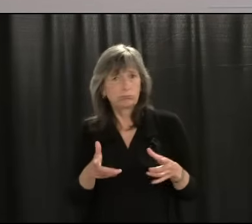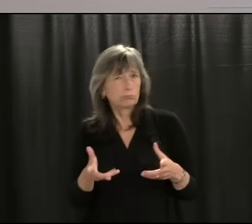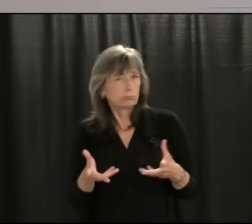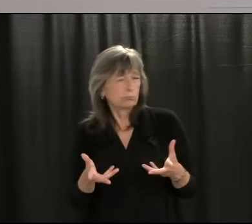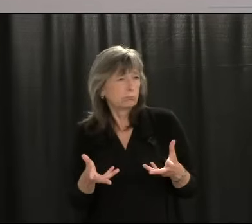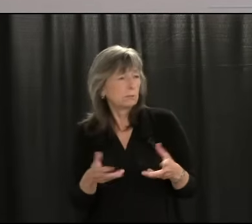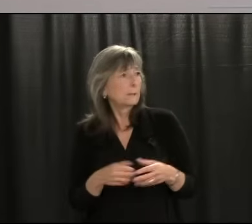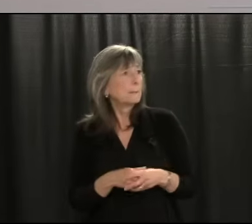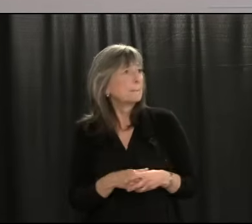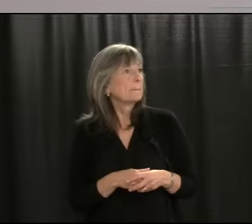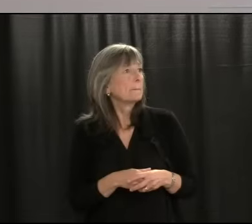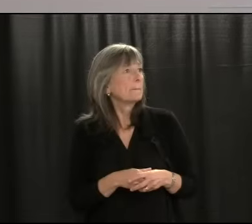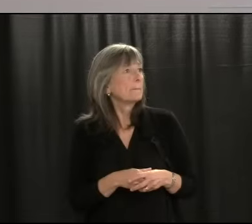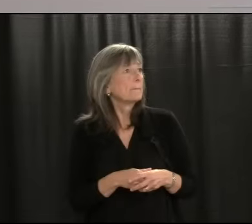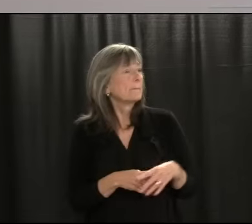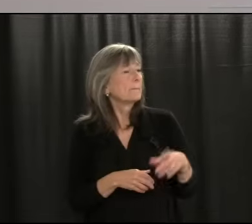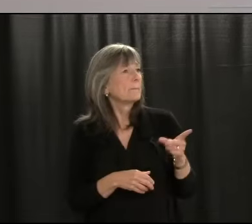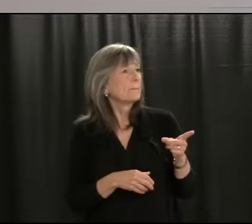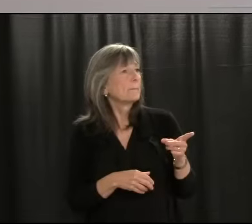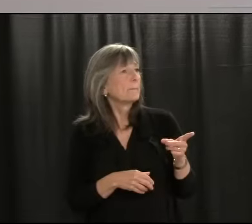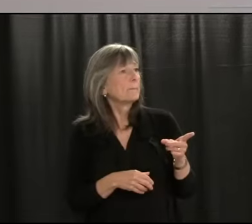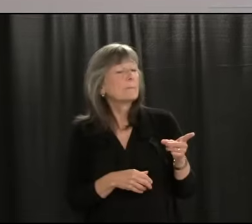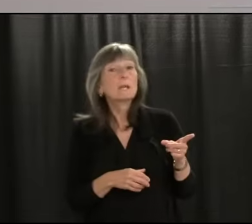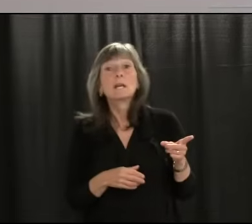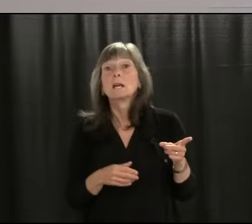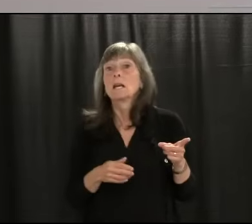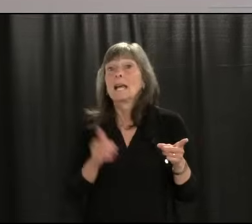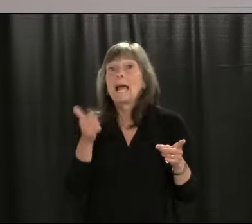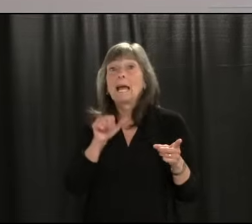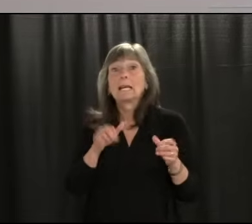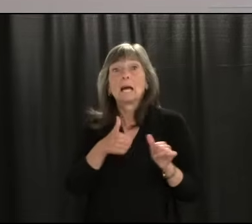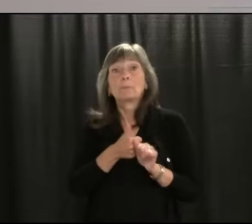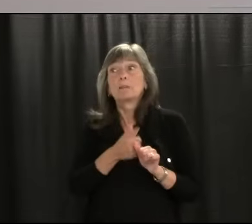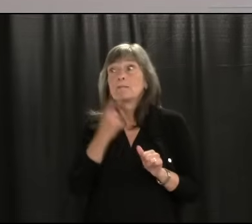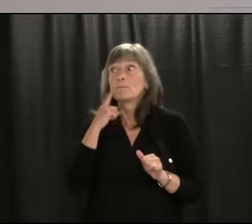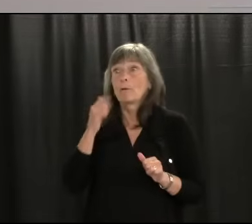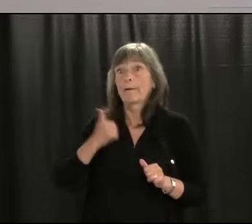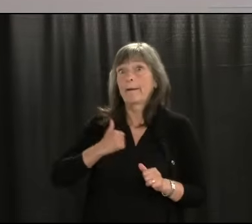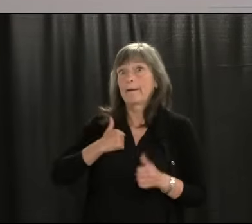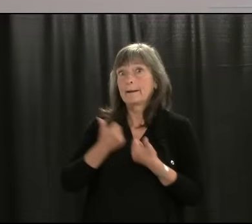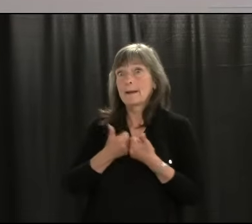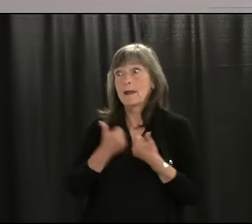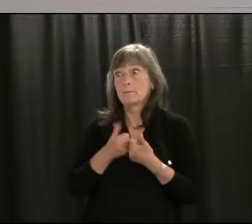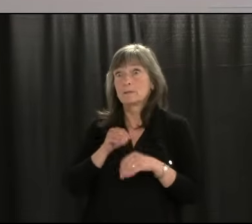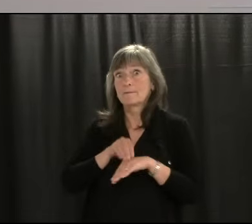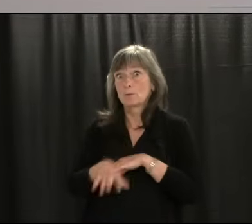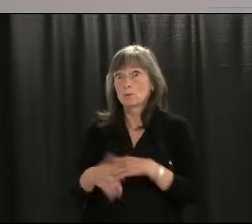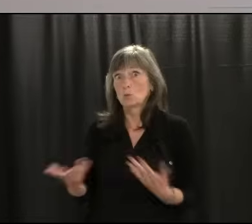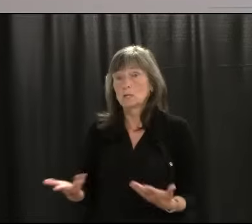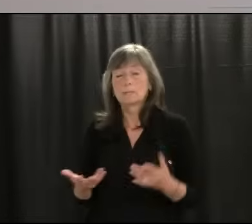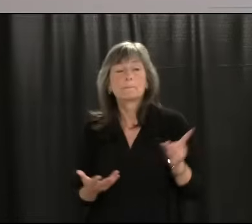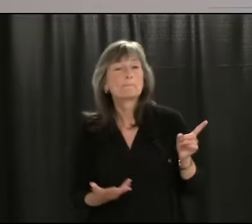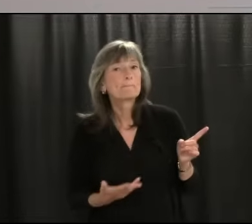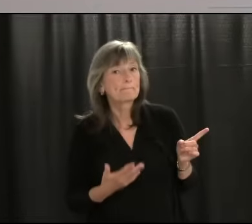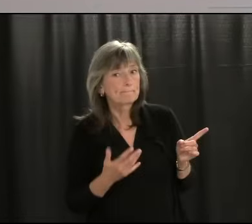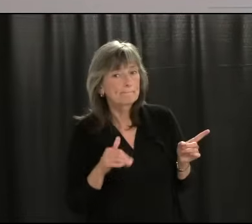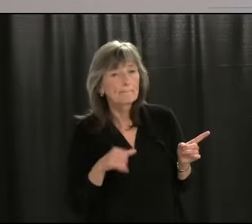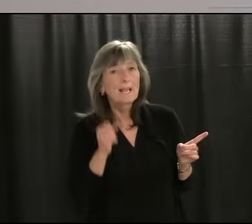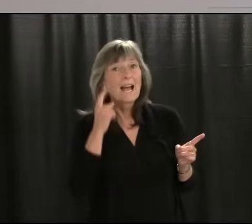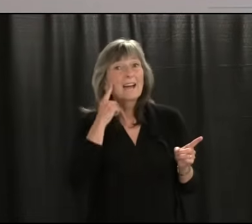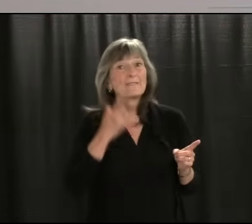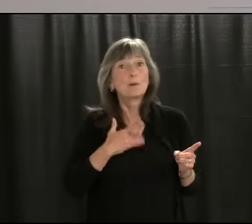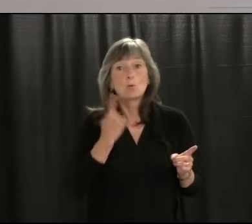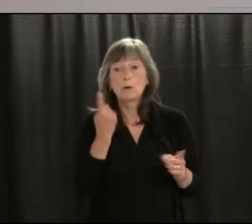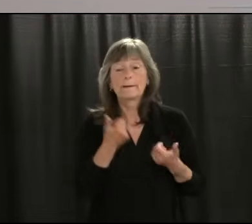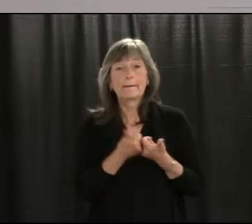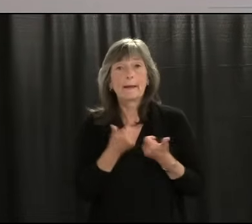Is there any update on what this means for athletes in Canada Games with the smoke lingering over the metro area? Yeah, so my understanding now, I think the lacrosse